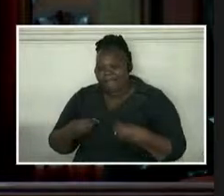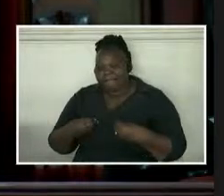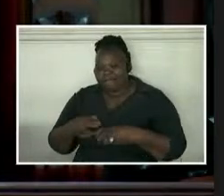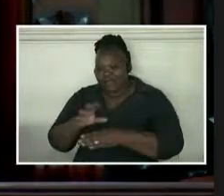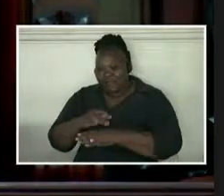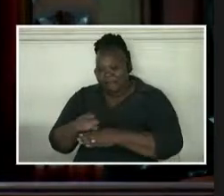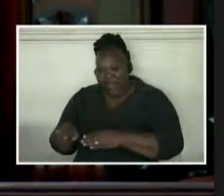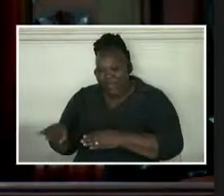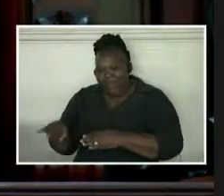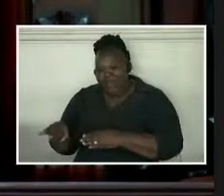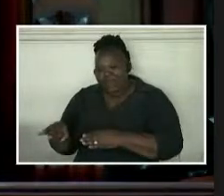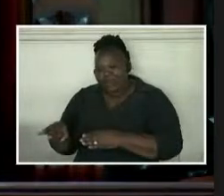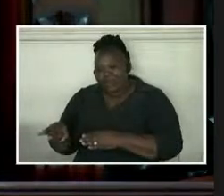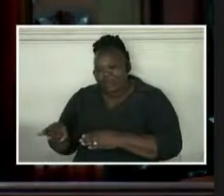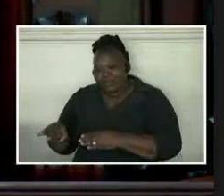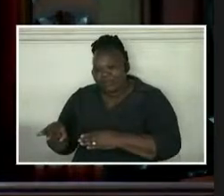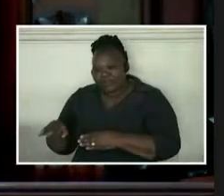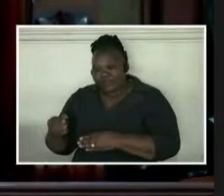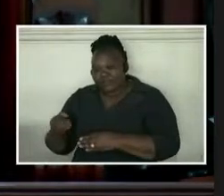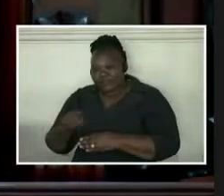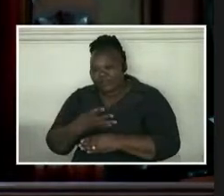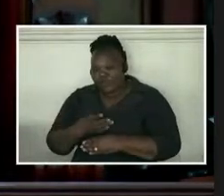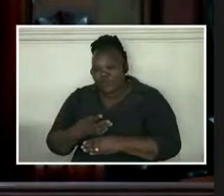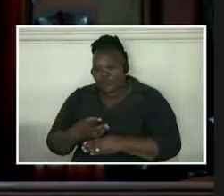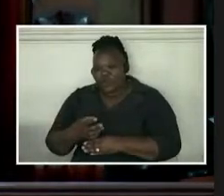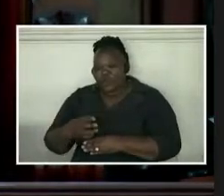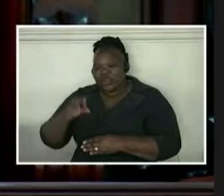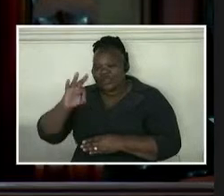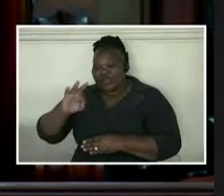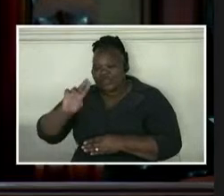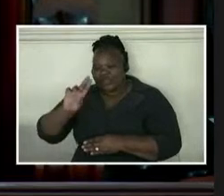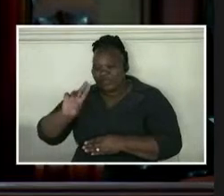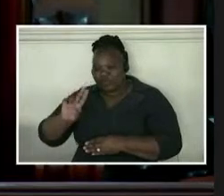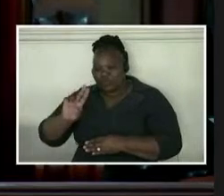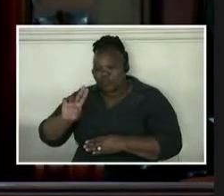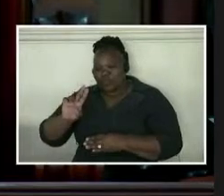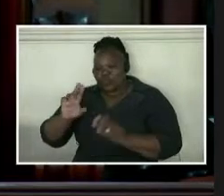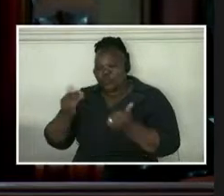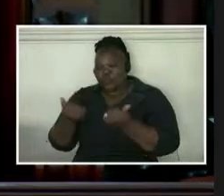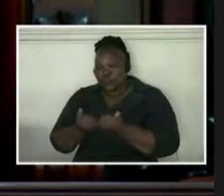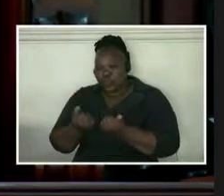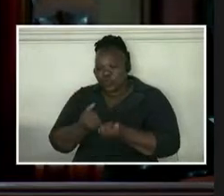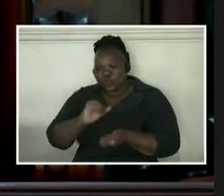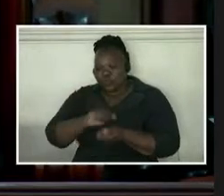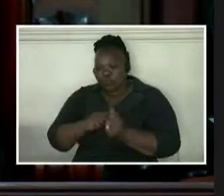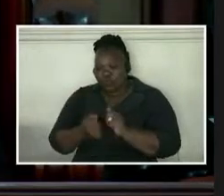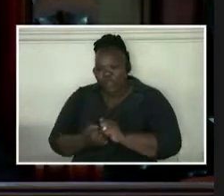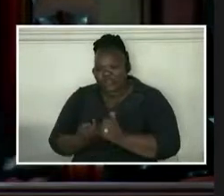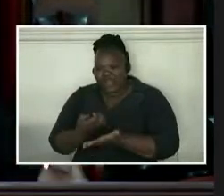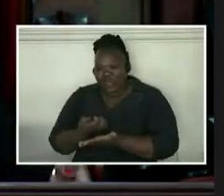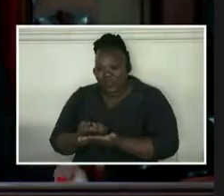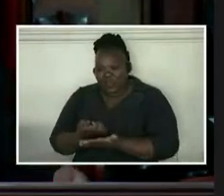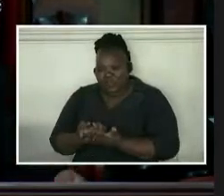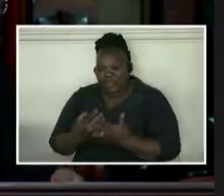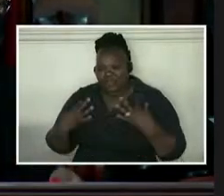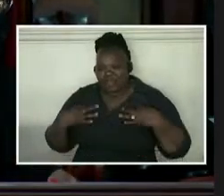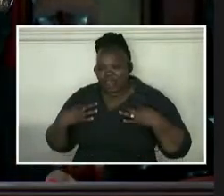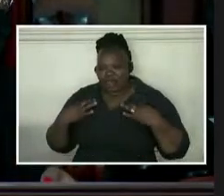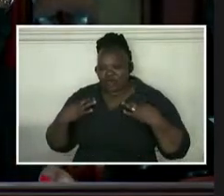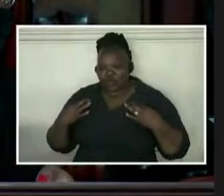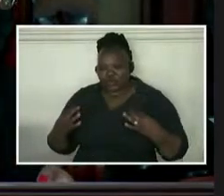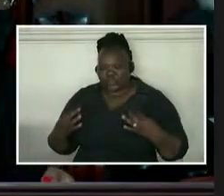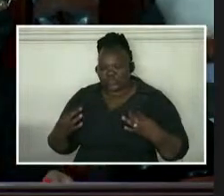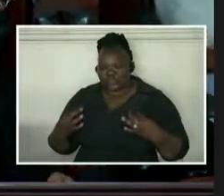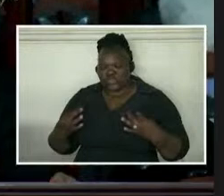providing for 332 schools with sports equipment and sport attire to conduct their